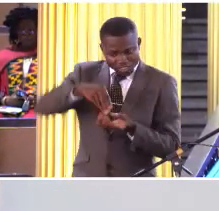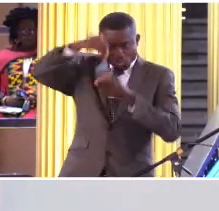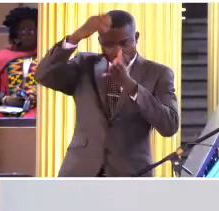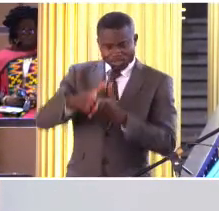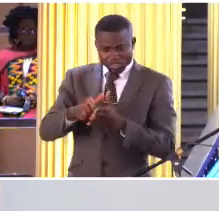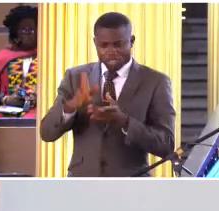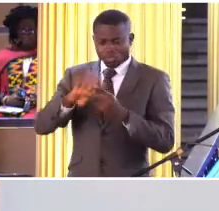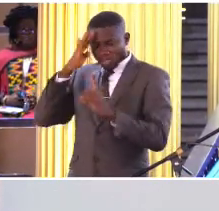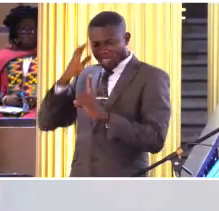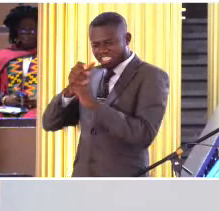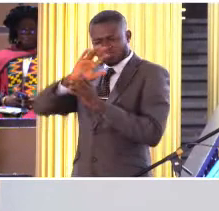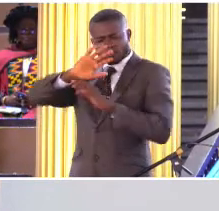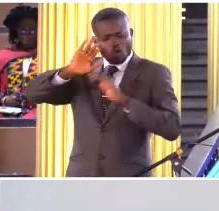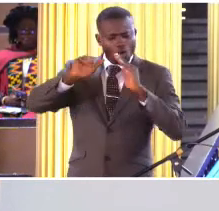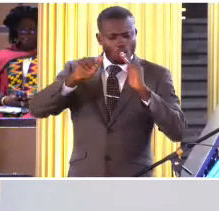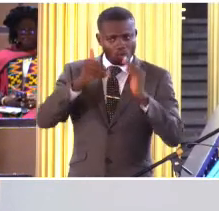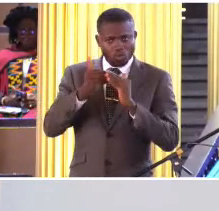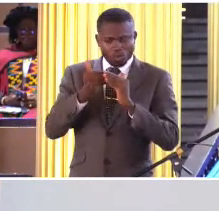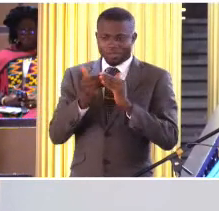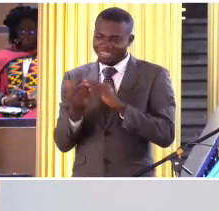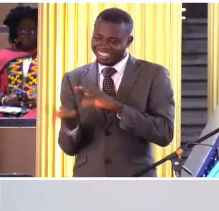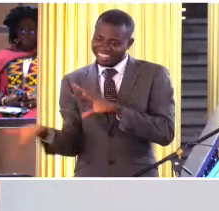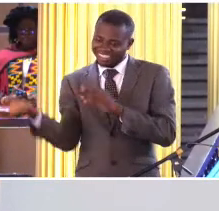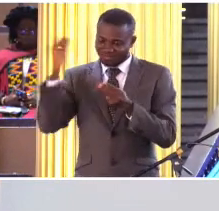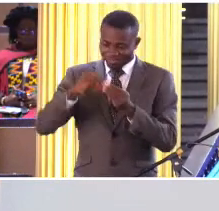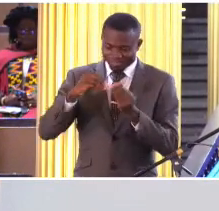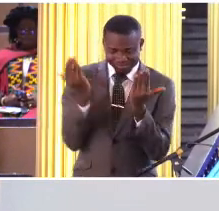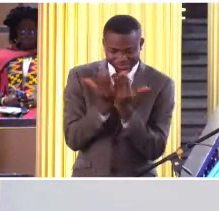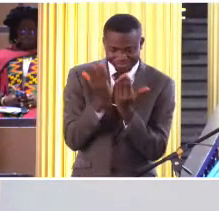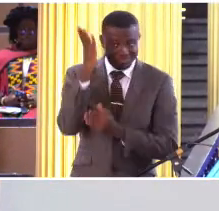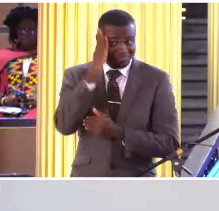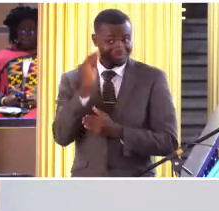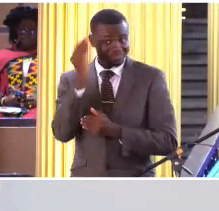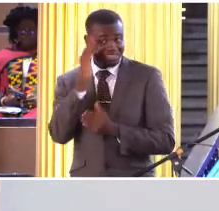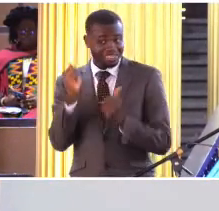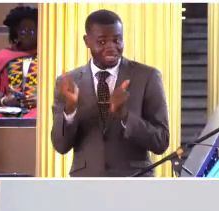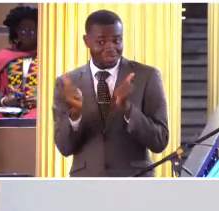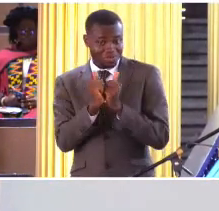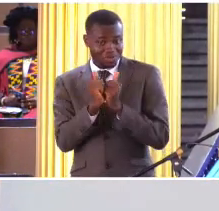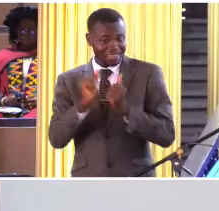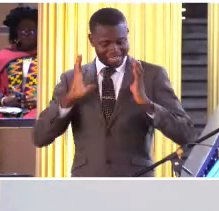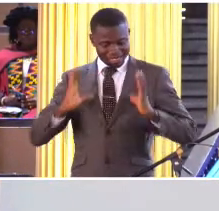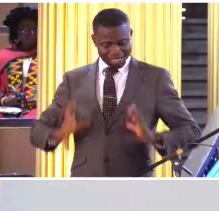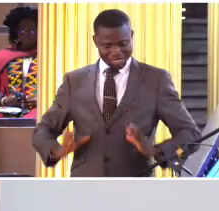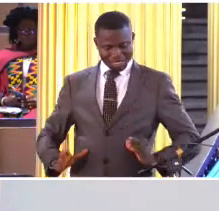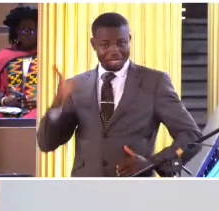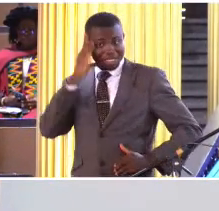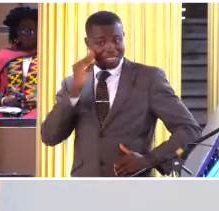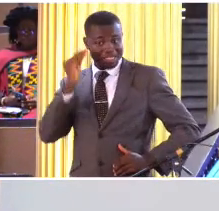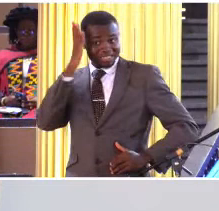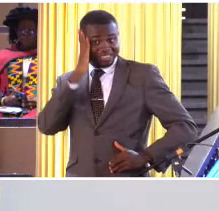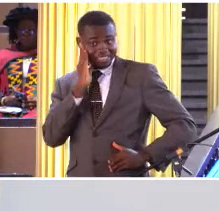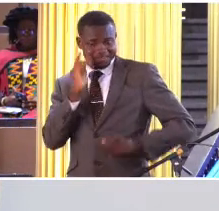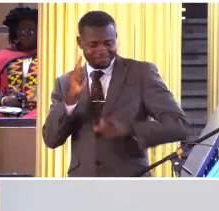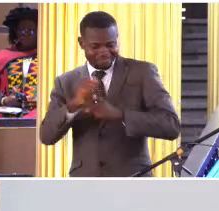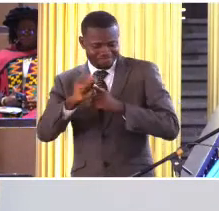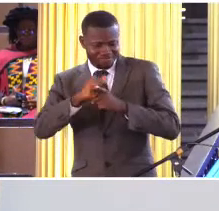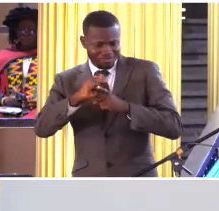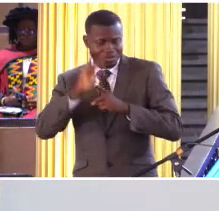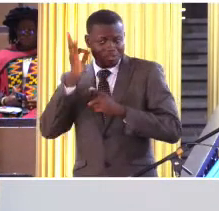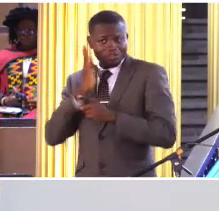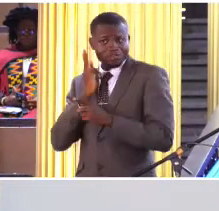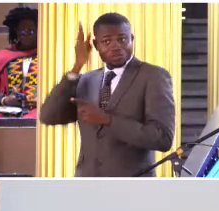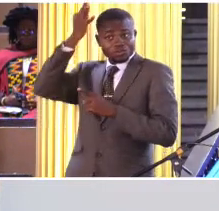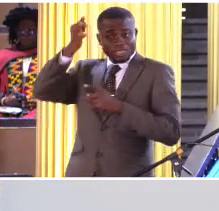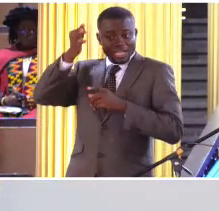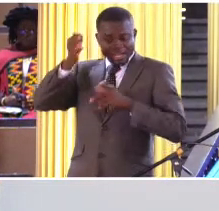peak performance, blending academic expertise with clinical experience in training future physiotherapists